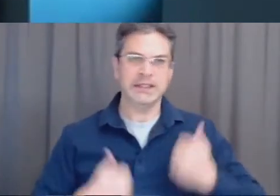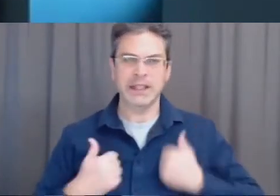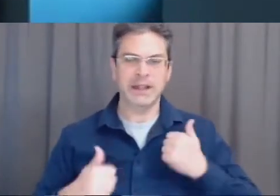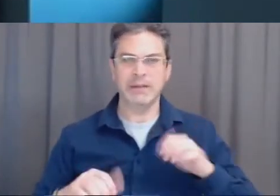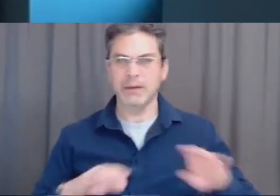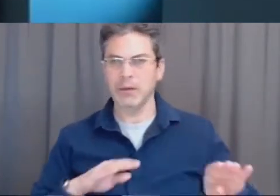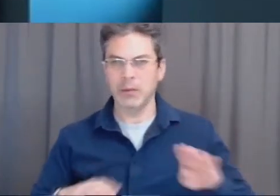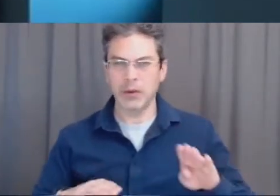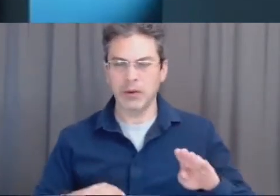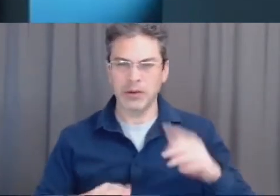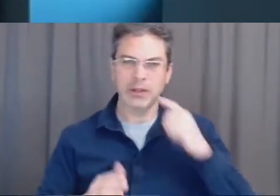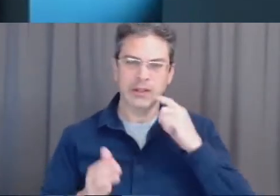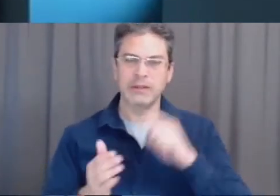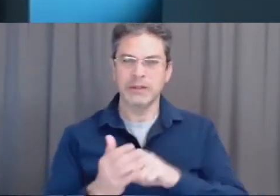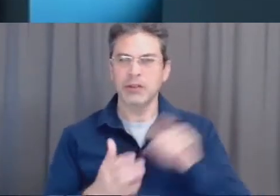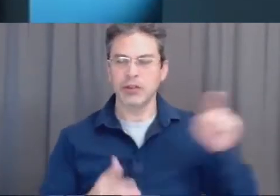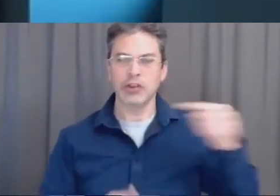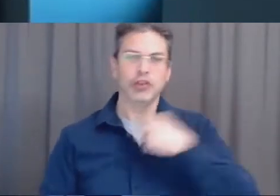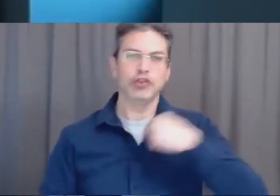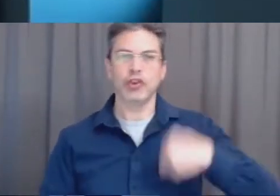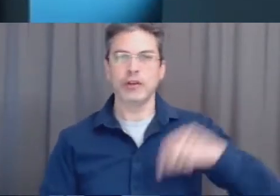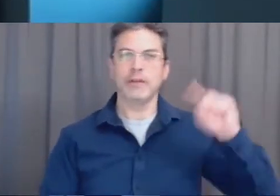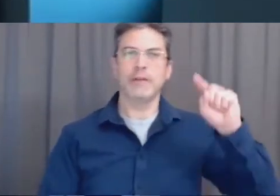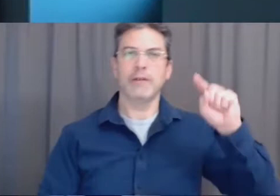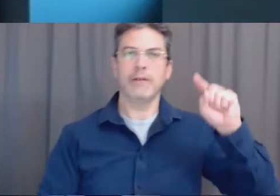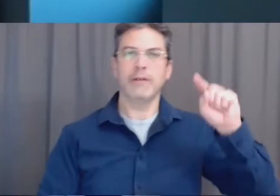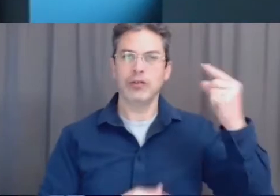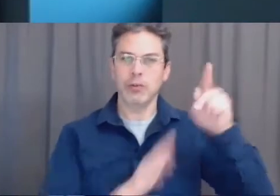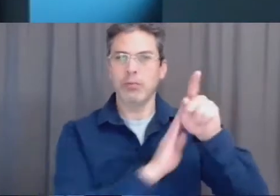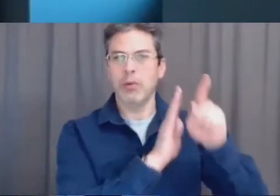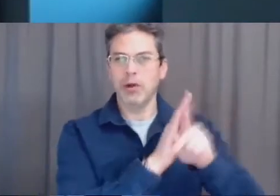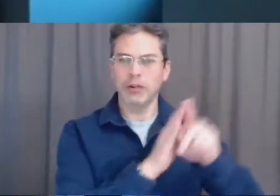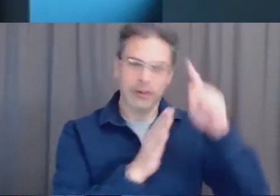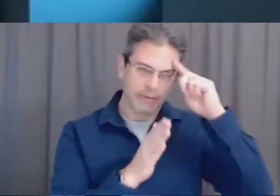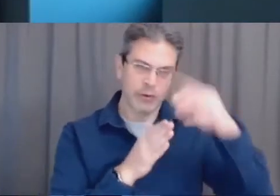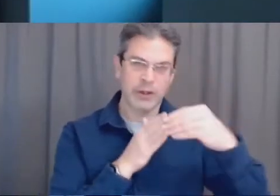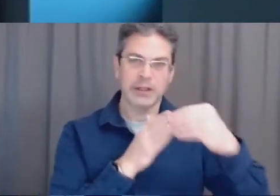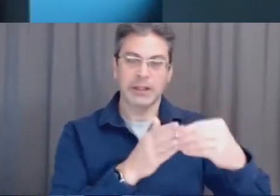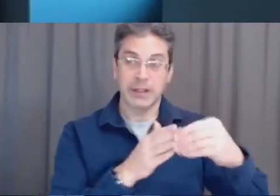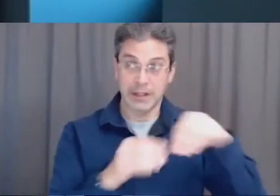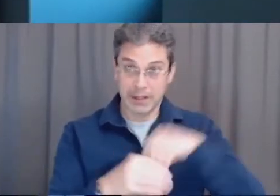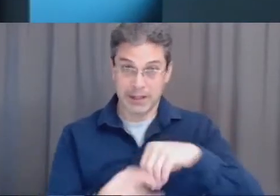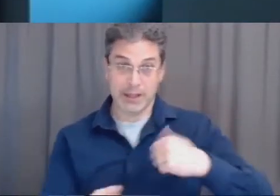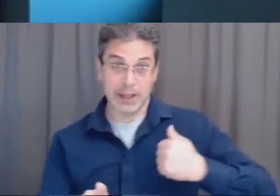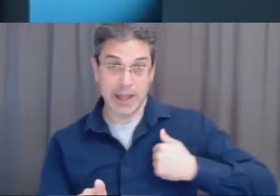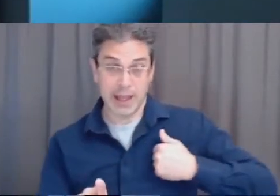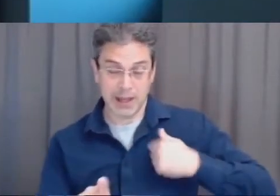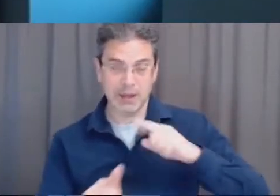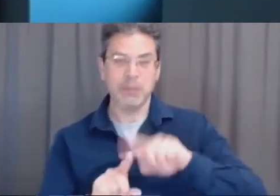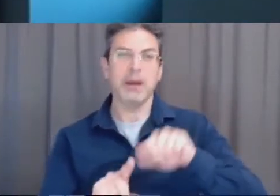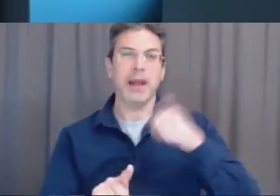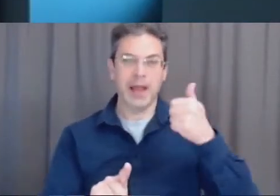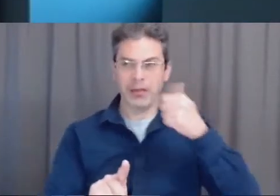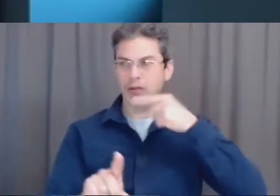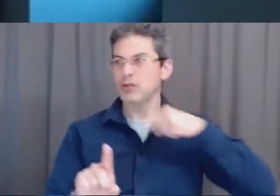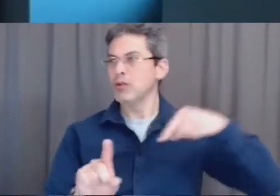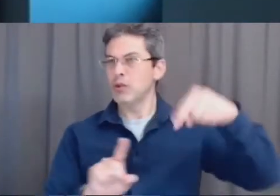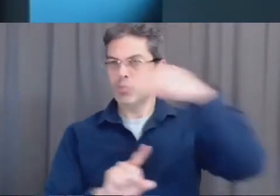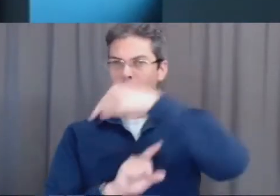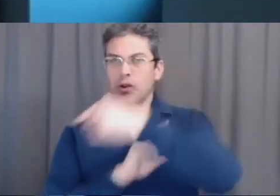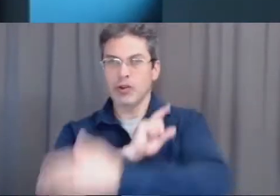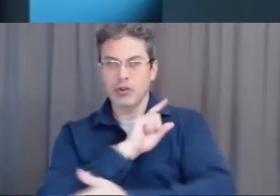diplomacy firsthand in this country, but we're not alone. Not only does China arrest people as de